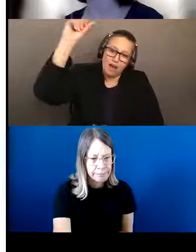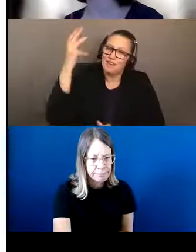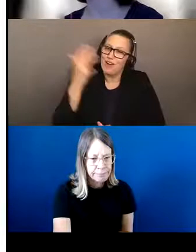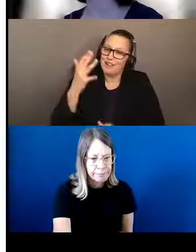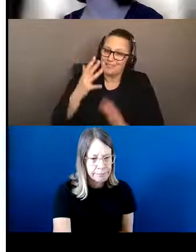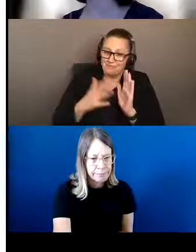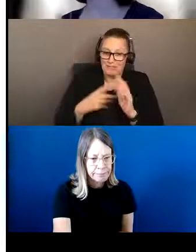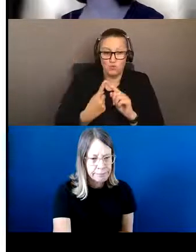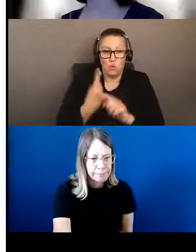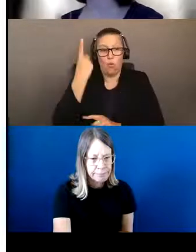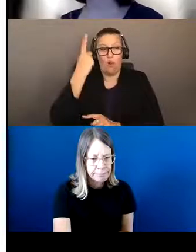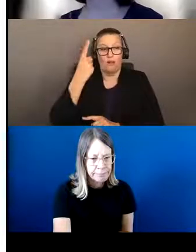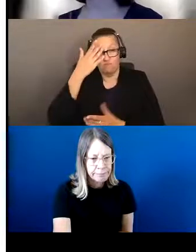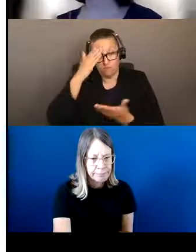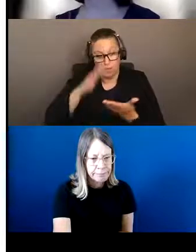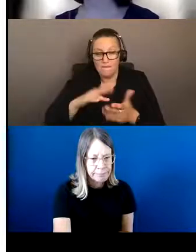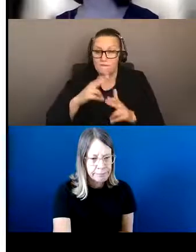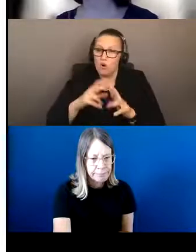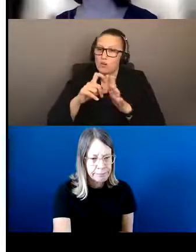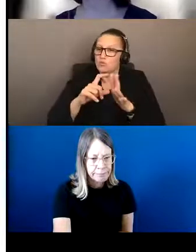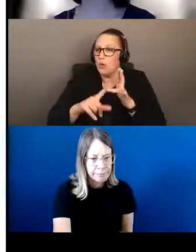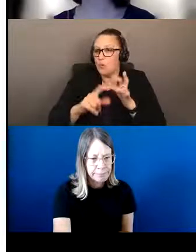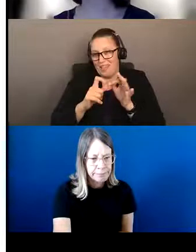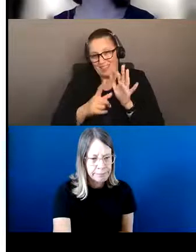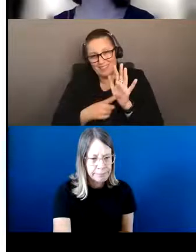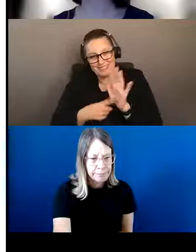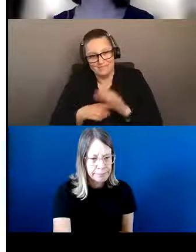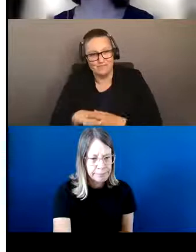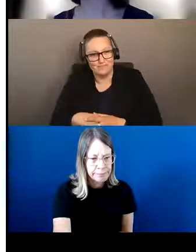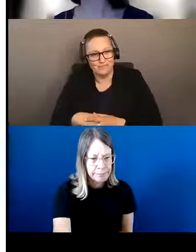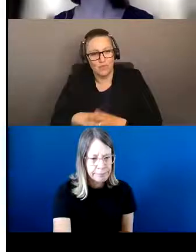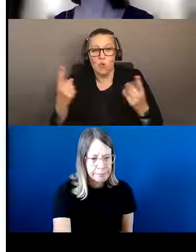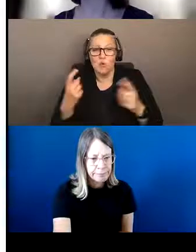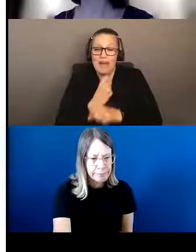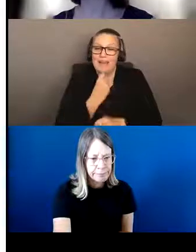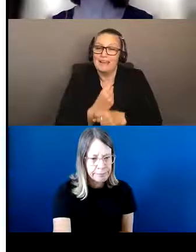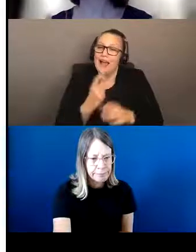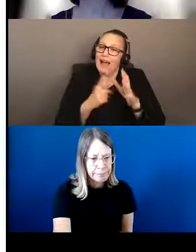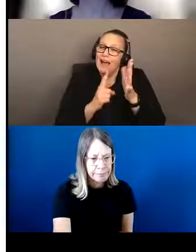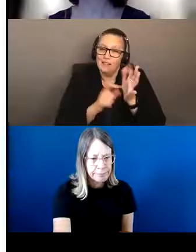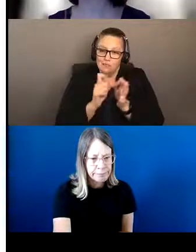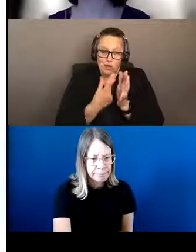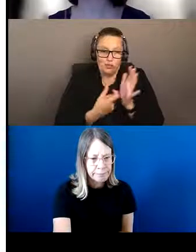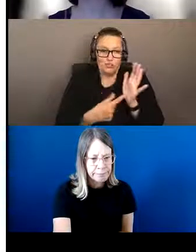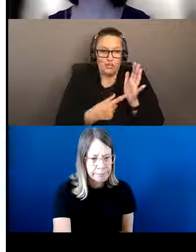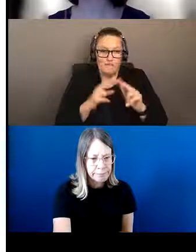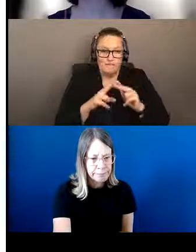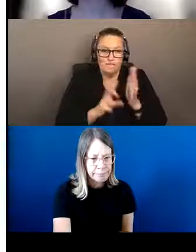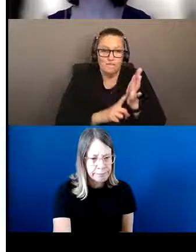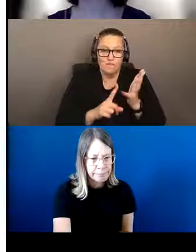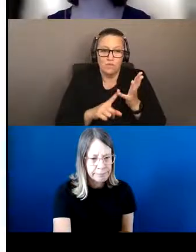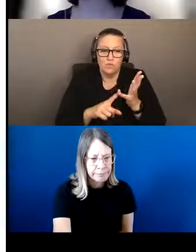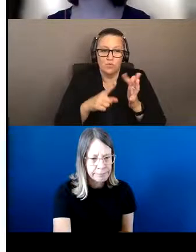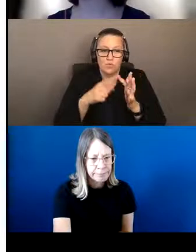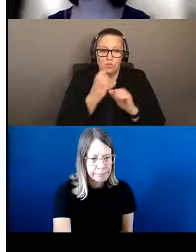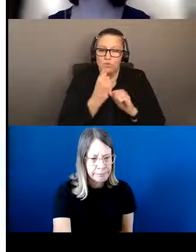located. This beautifully shiny sculpture by the artist Albert Fielman was commissioned in 1978 after